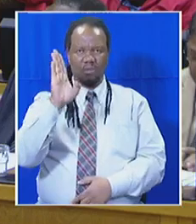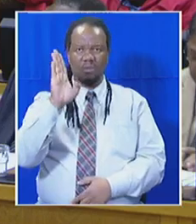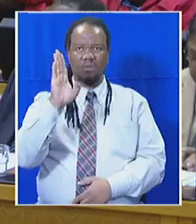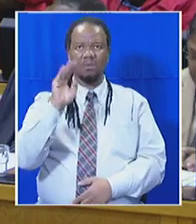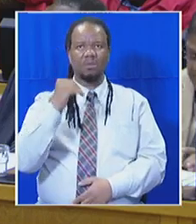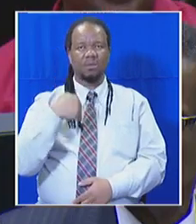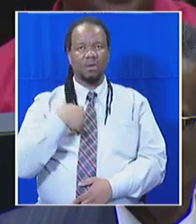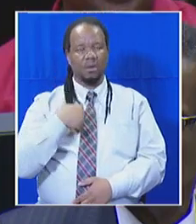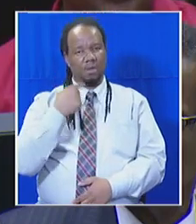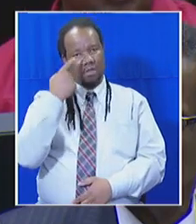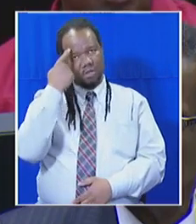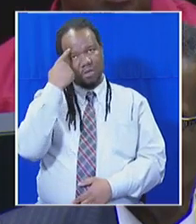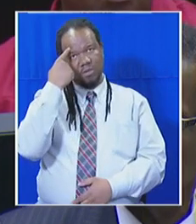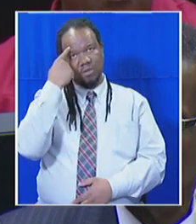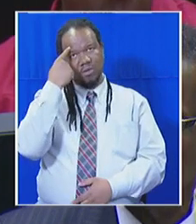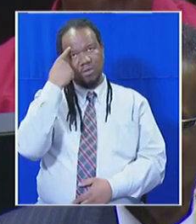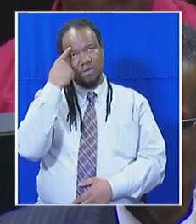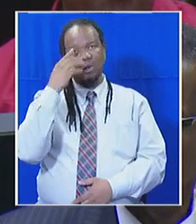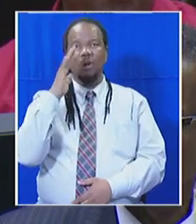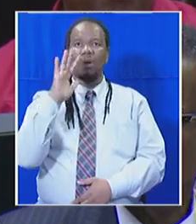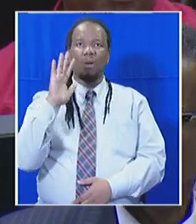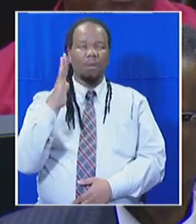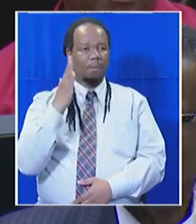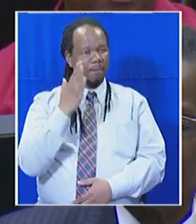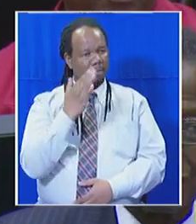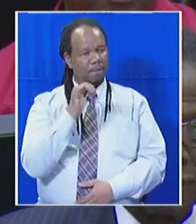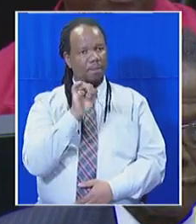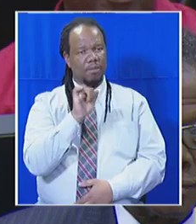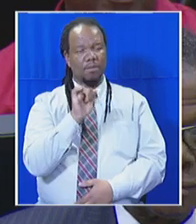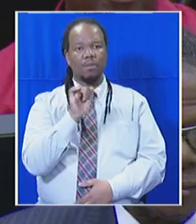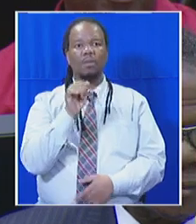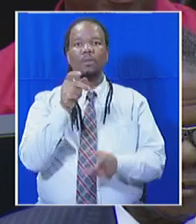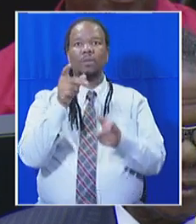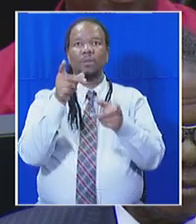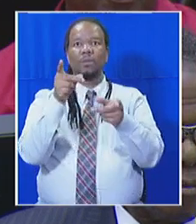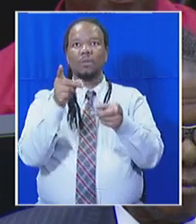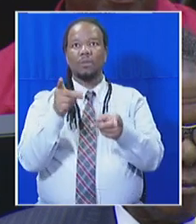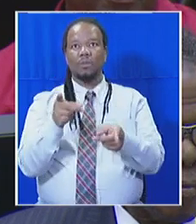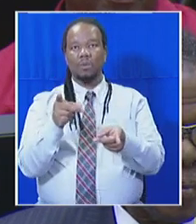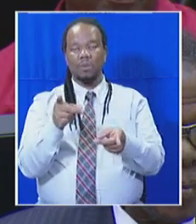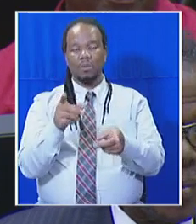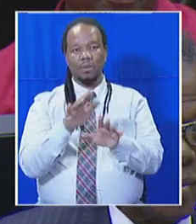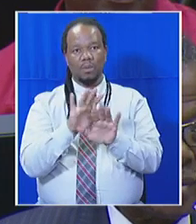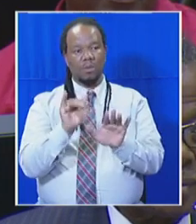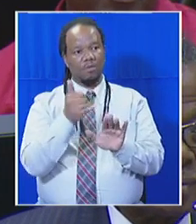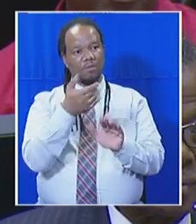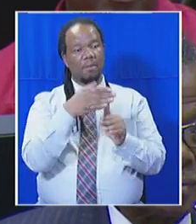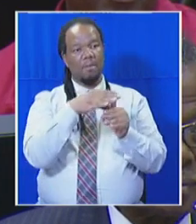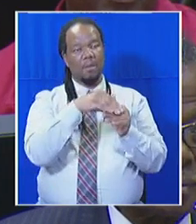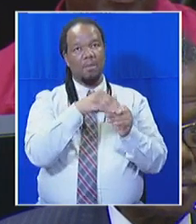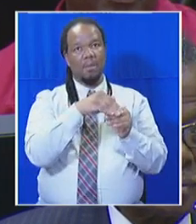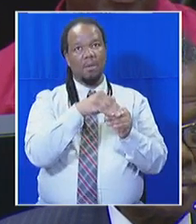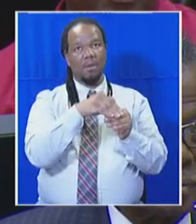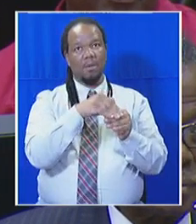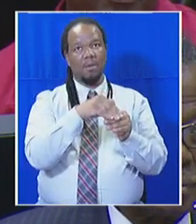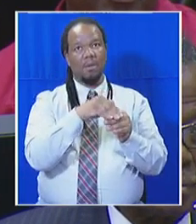you're going to make the ruling yourself without anyone calling it order, because when the